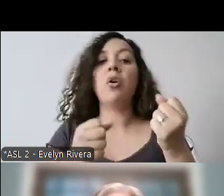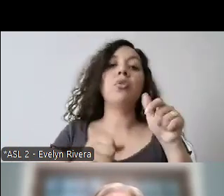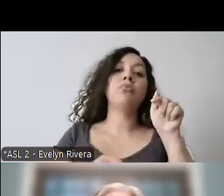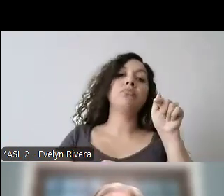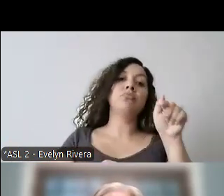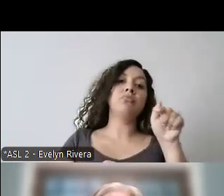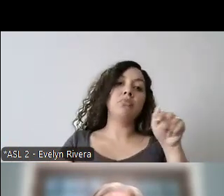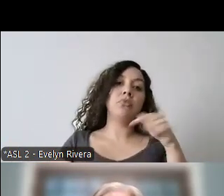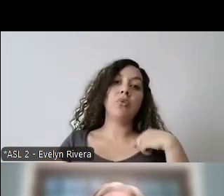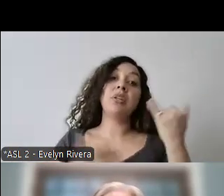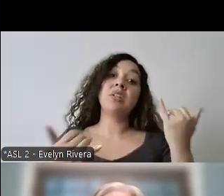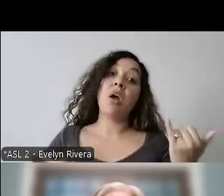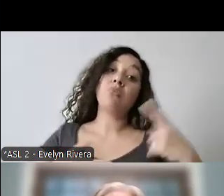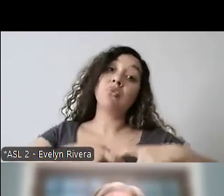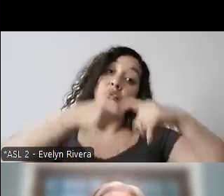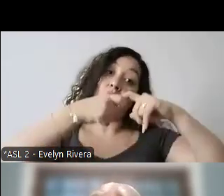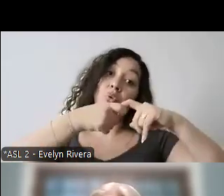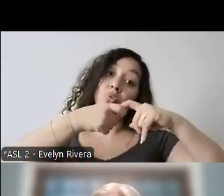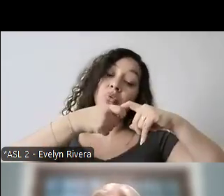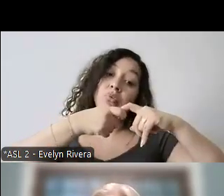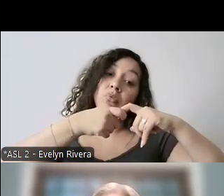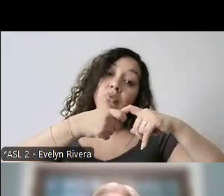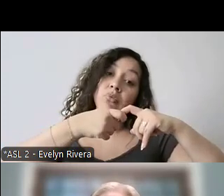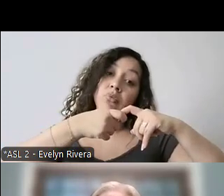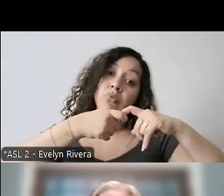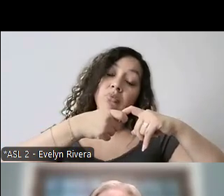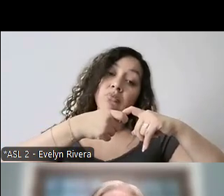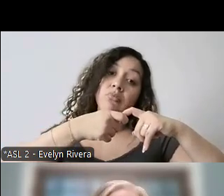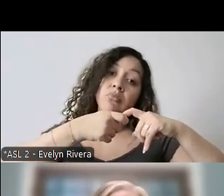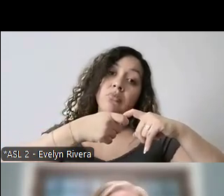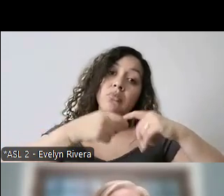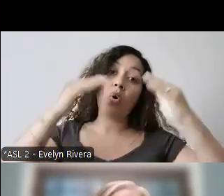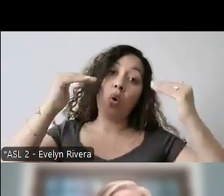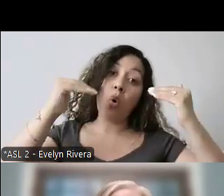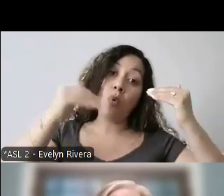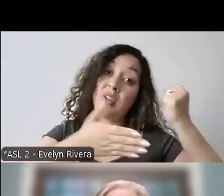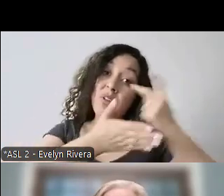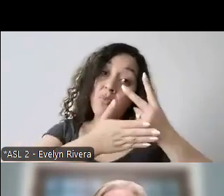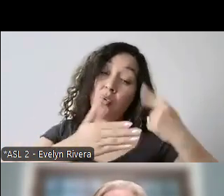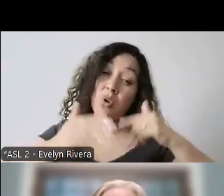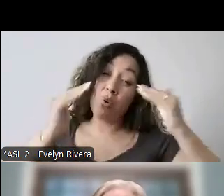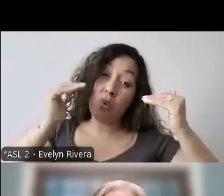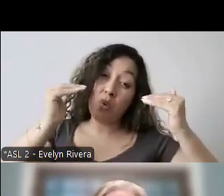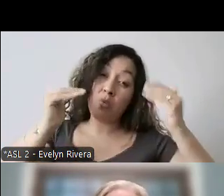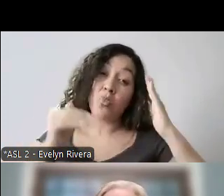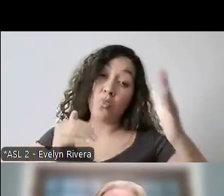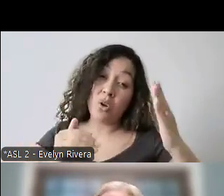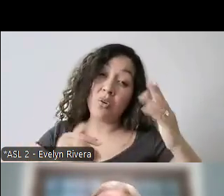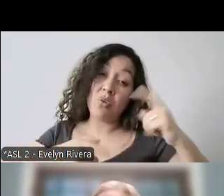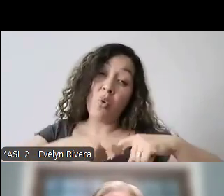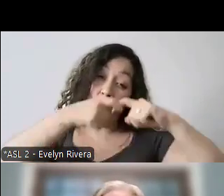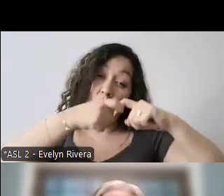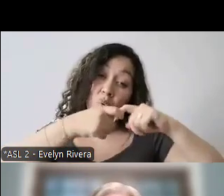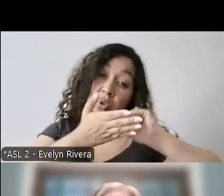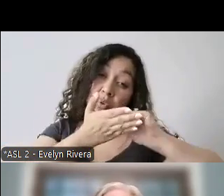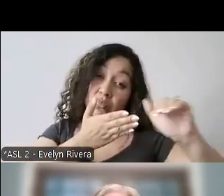in Senate appropriations suspense file. So it is our hope that we'll see it come out of that file. And then, of course, it